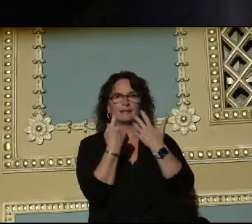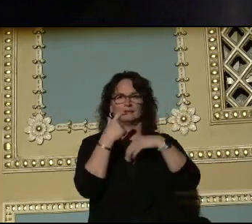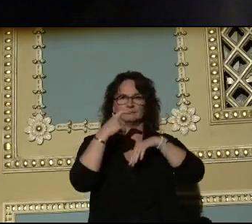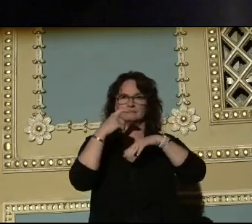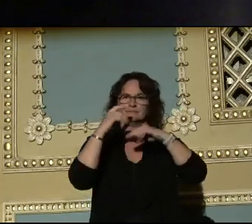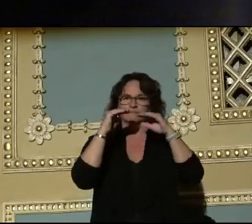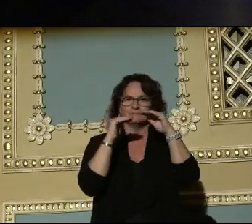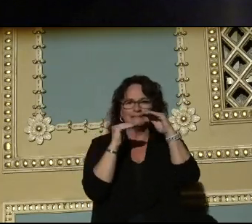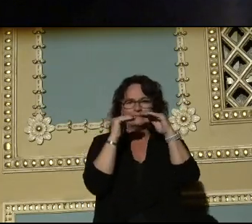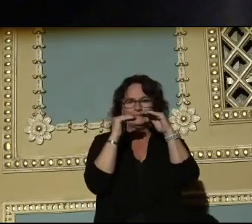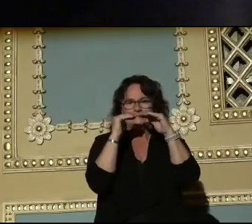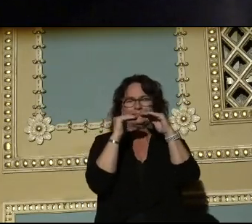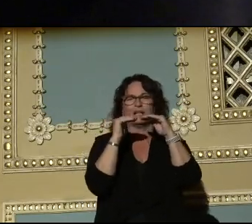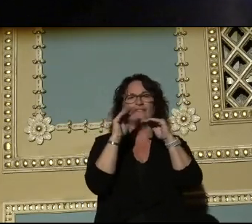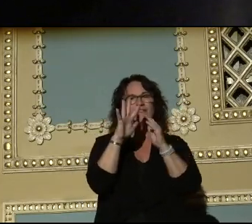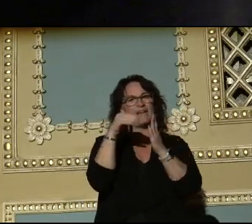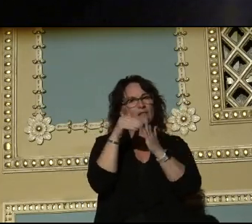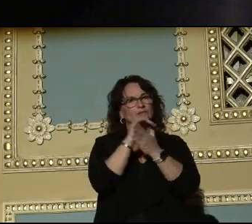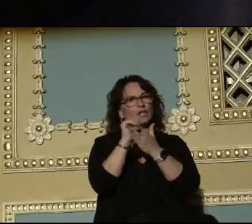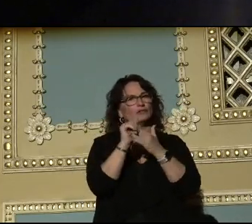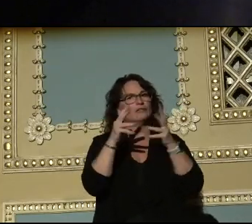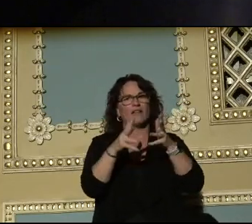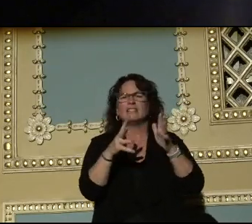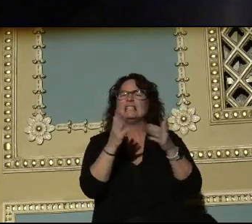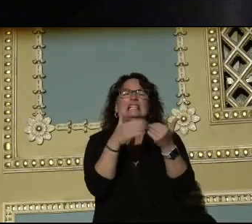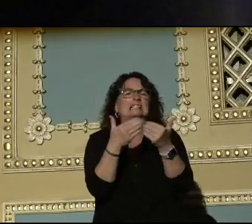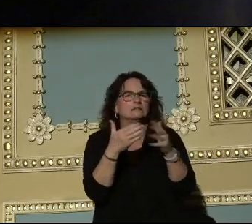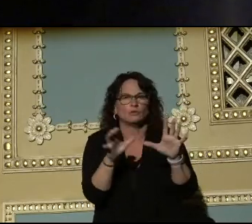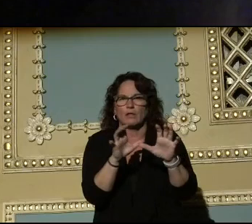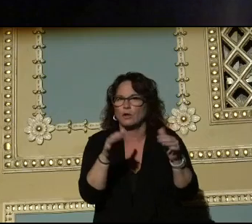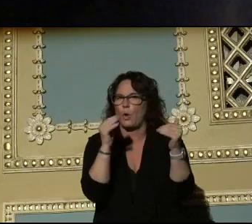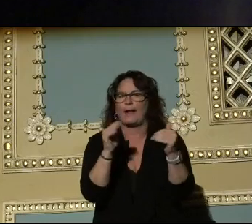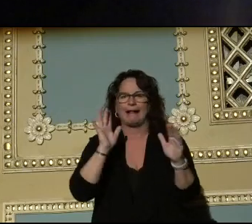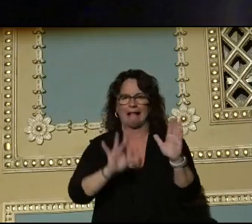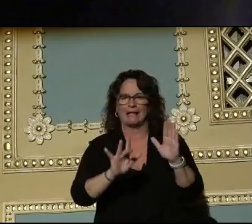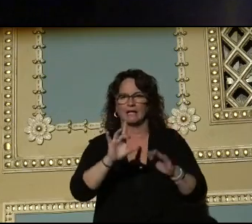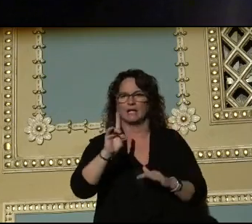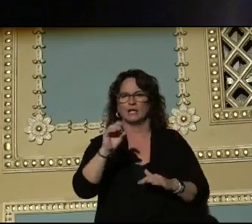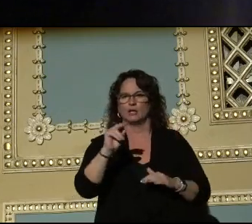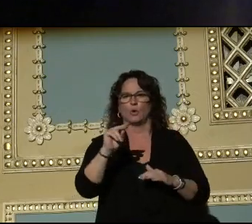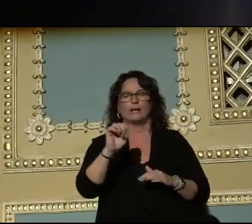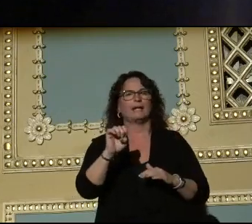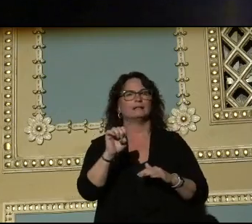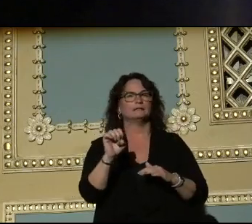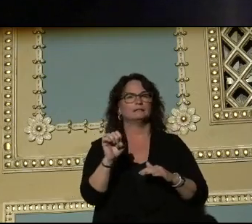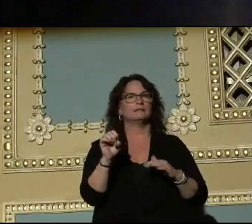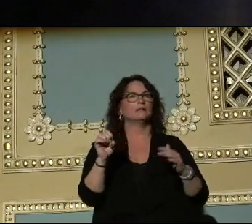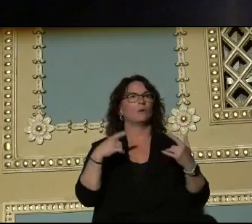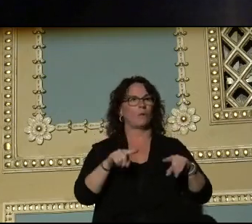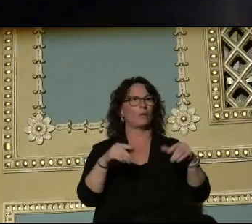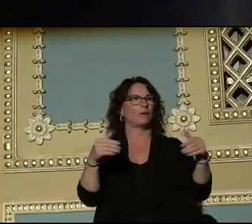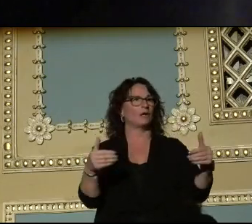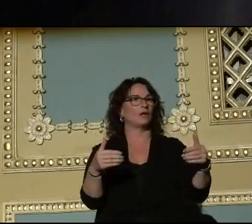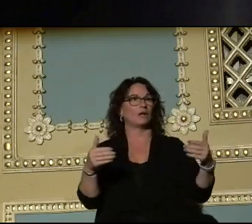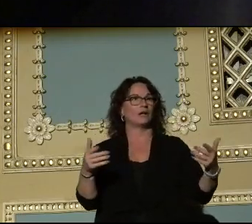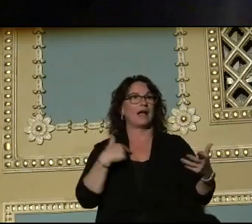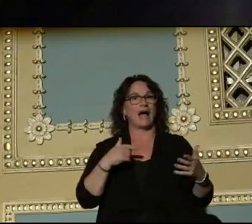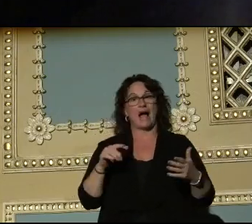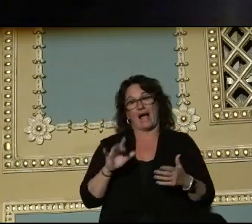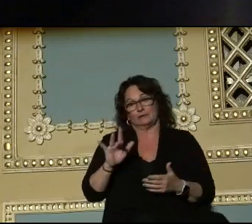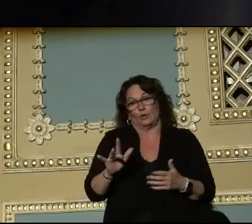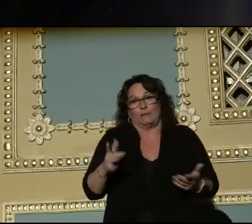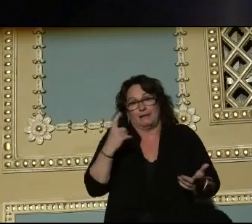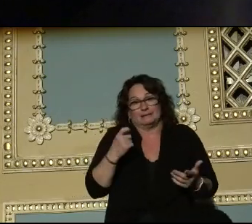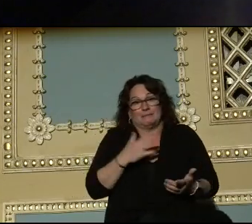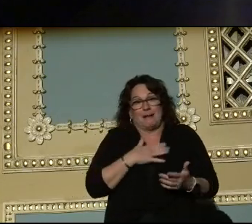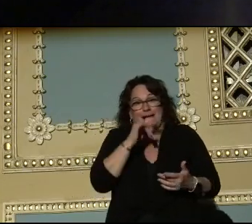little over 5,000 left. Easily done, okay? Just go ahead, click that donate button. Actually, while we were here, even I donated because